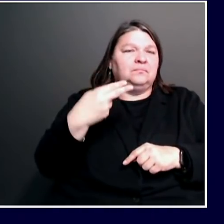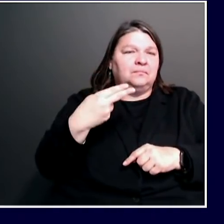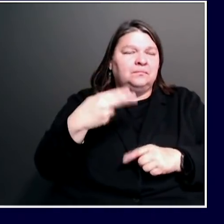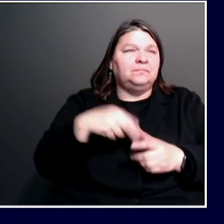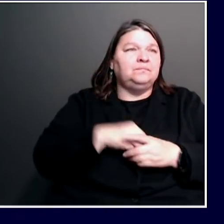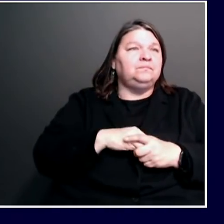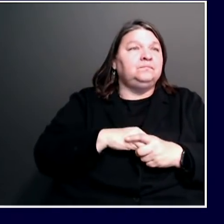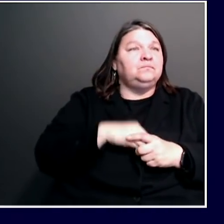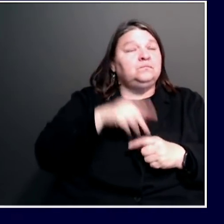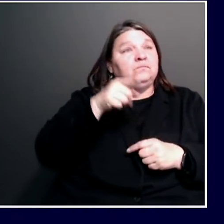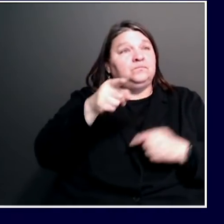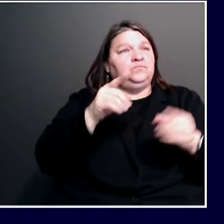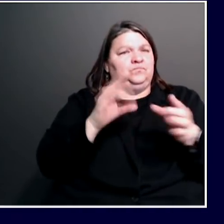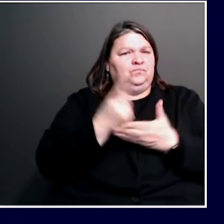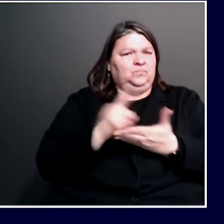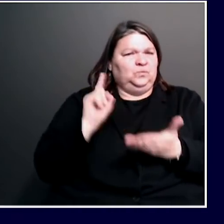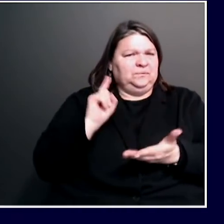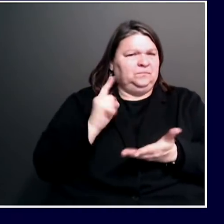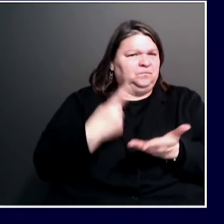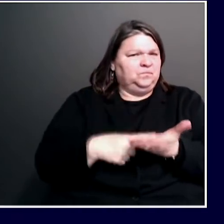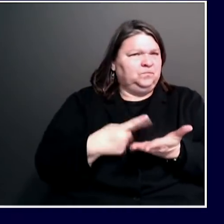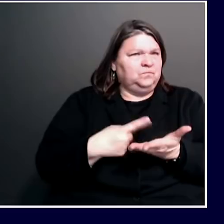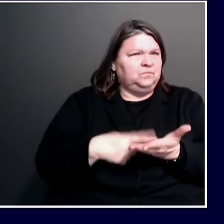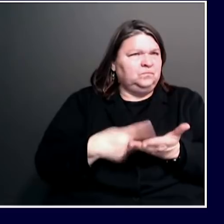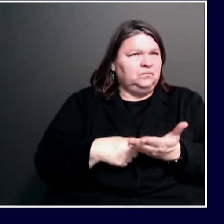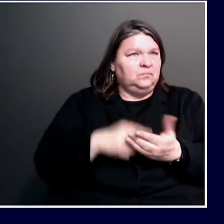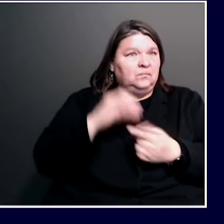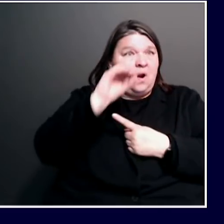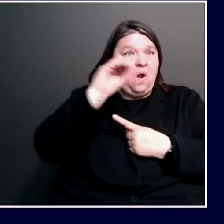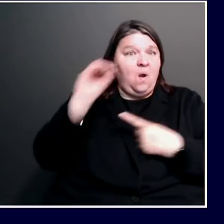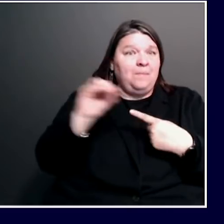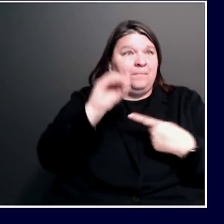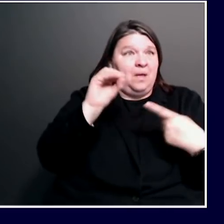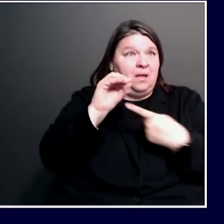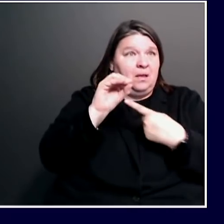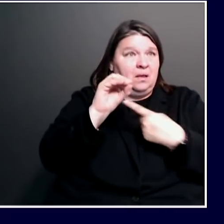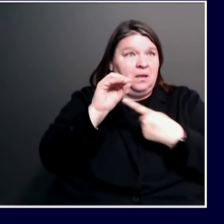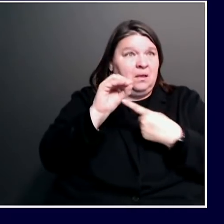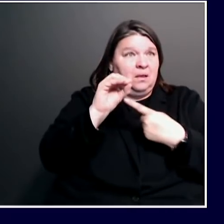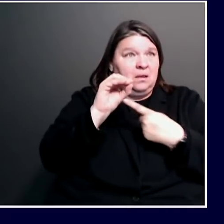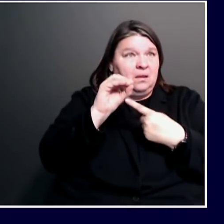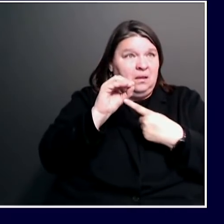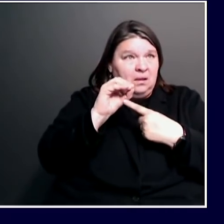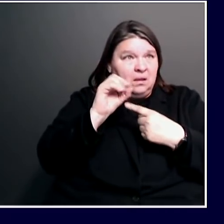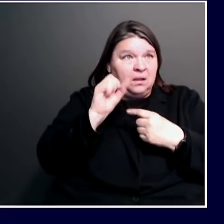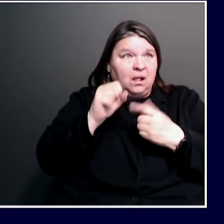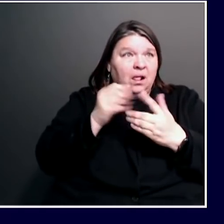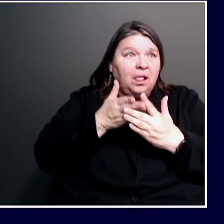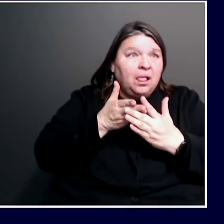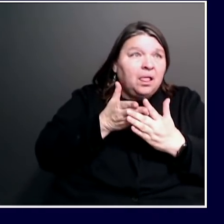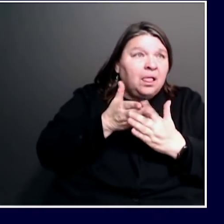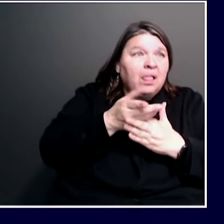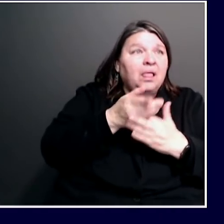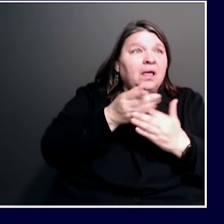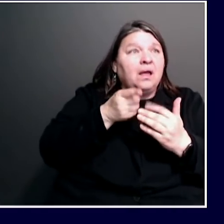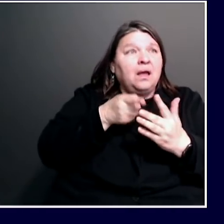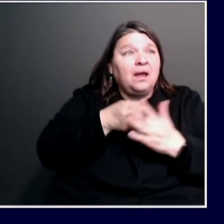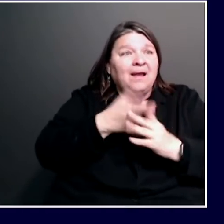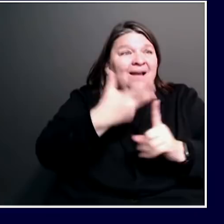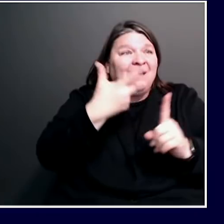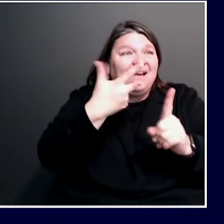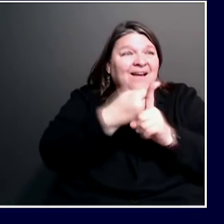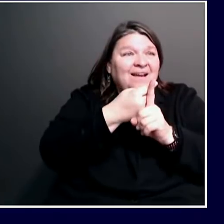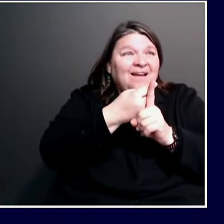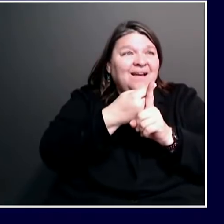of the Omicron variant to evade some of the protection of the vaccines. And that we saw that when people got a booster, it